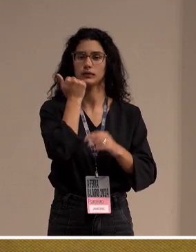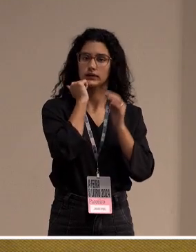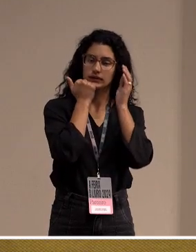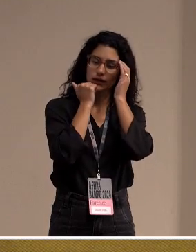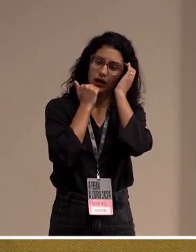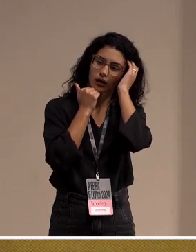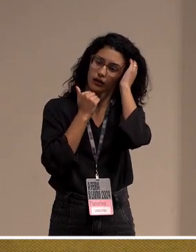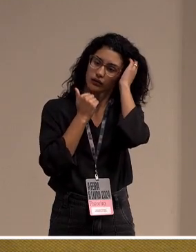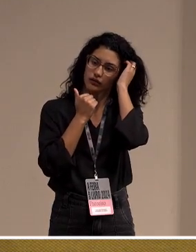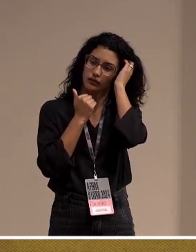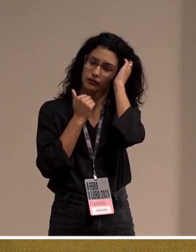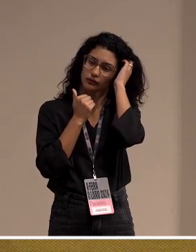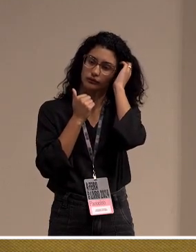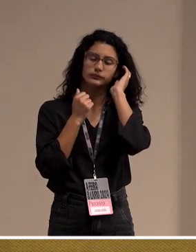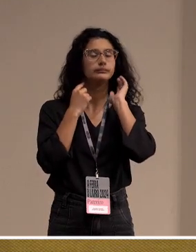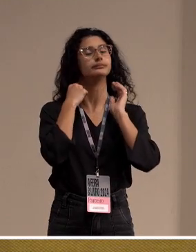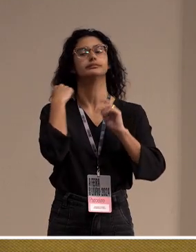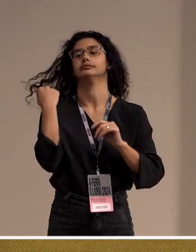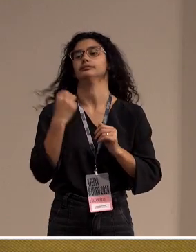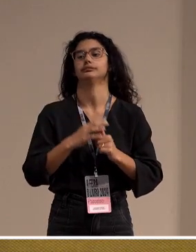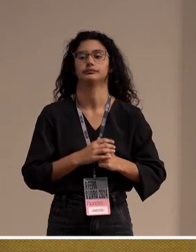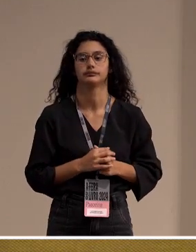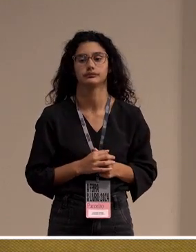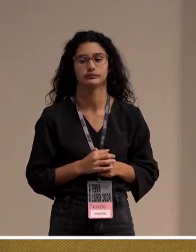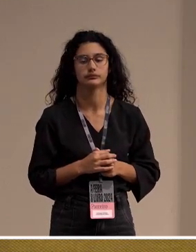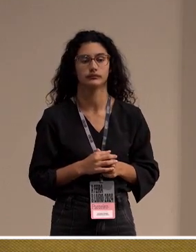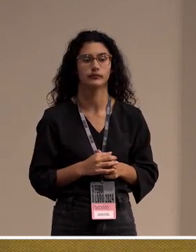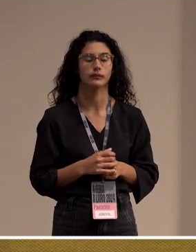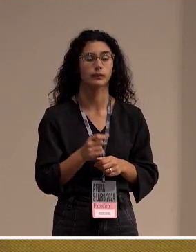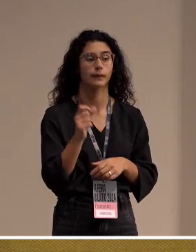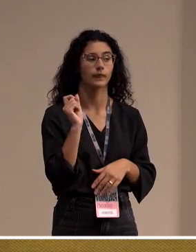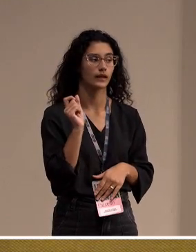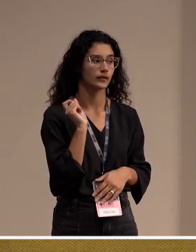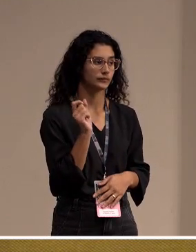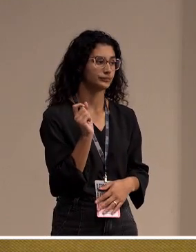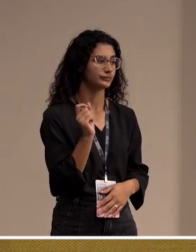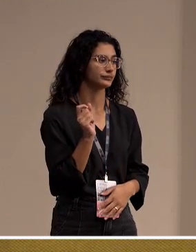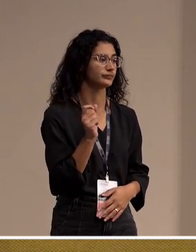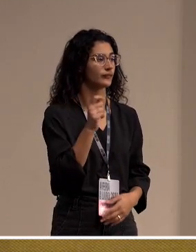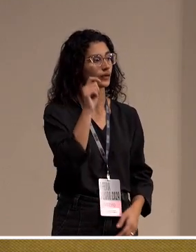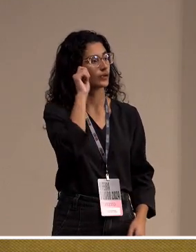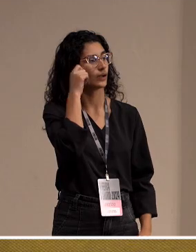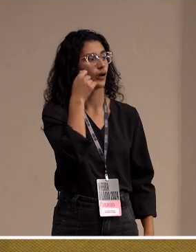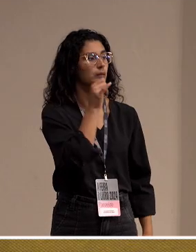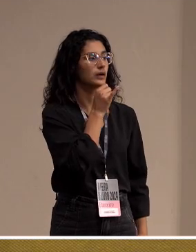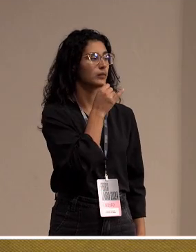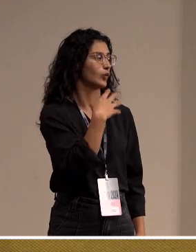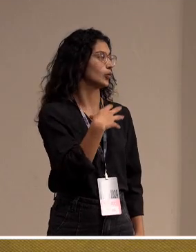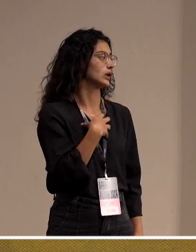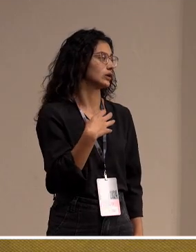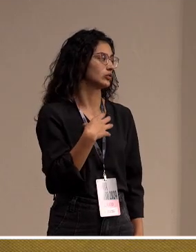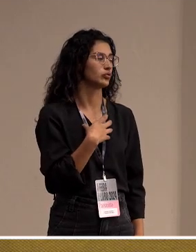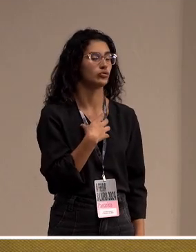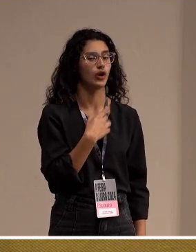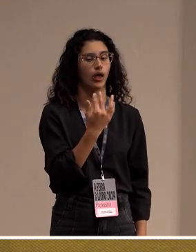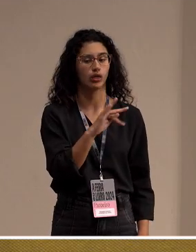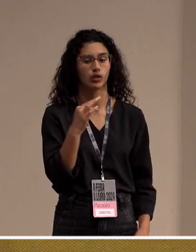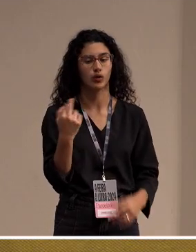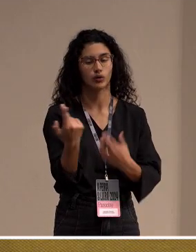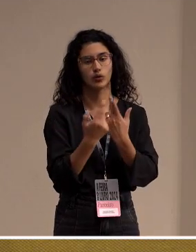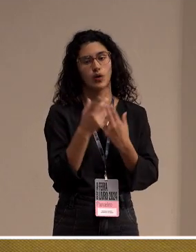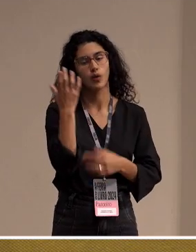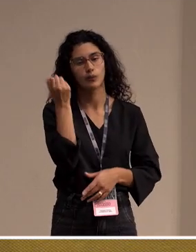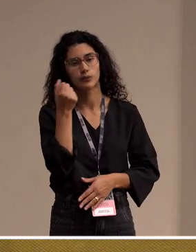feel physical pain like white people do. So you can whip them, you can torture them. George